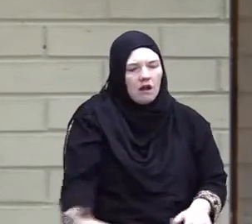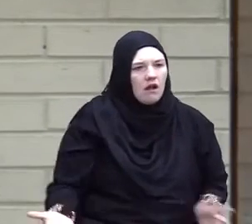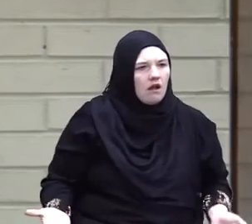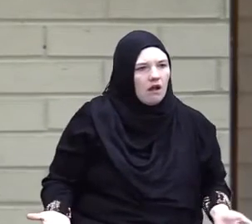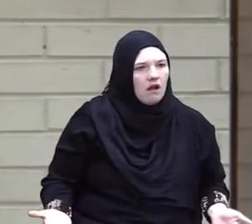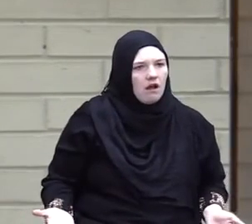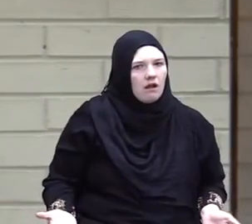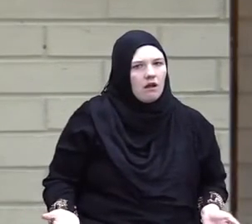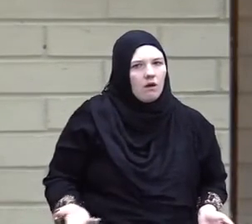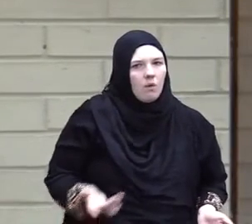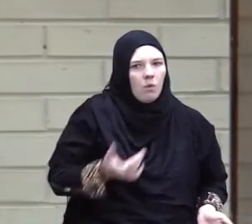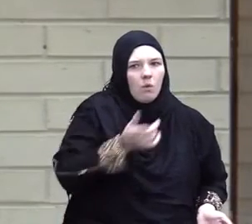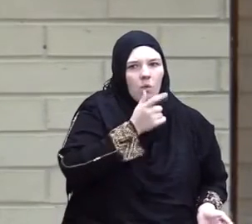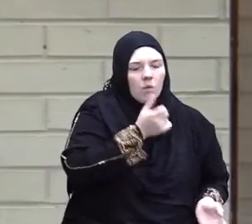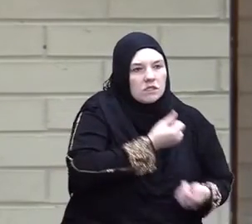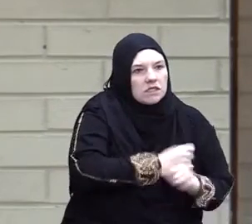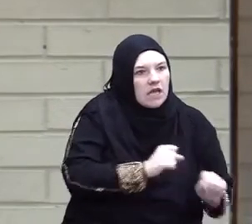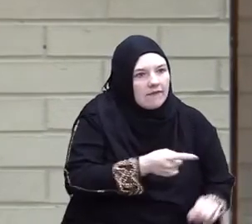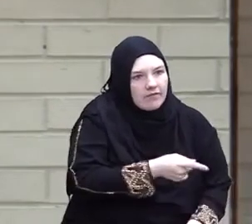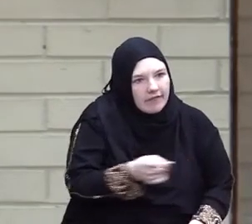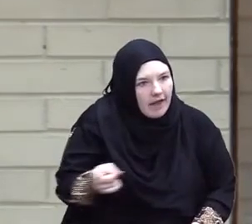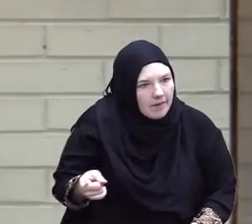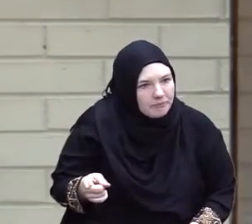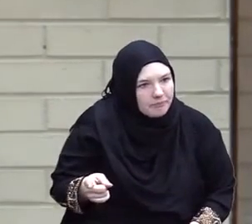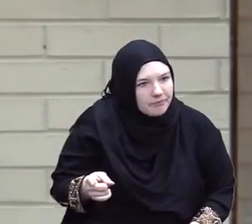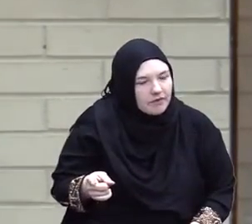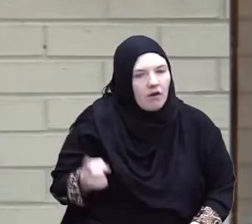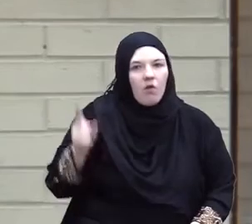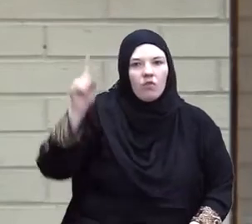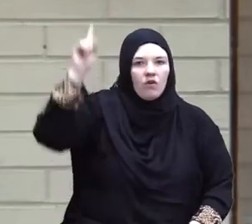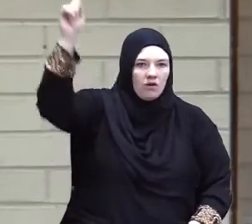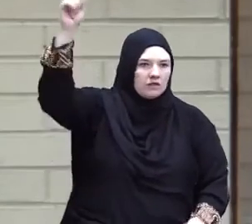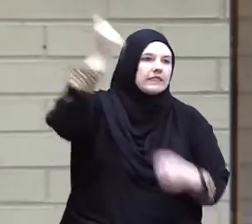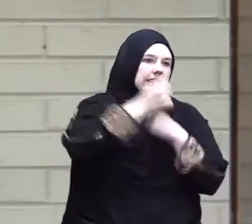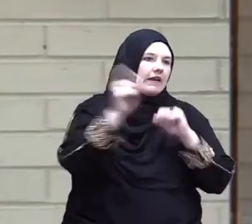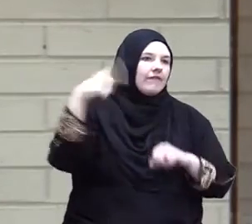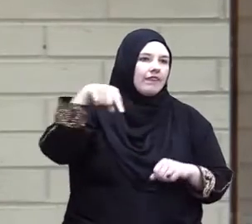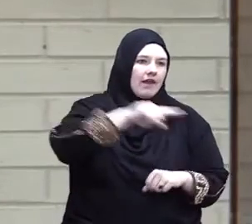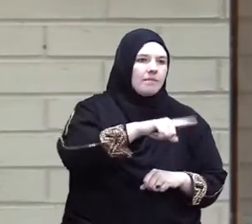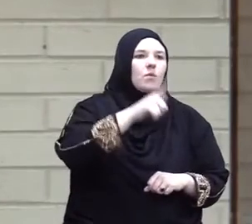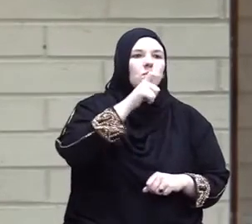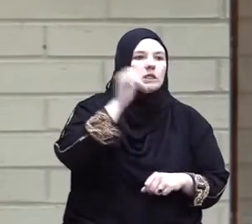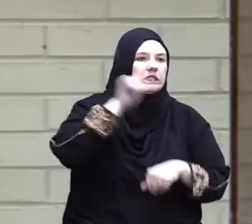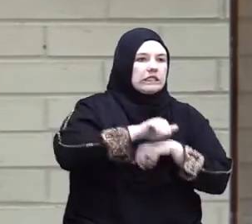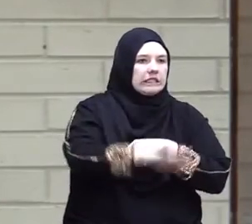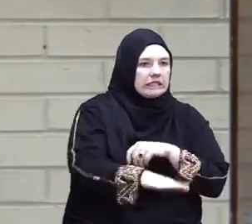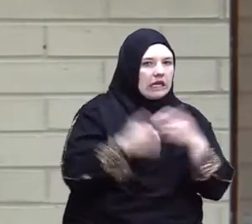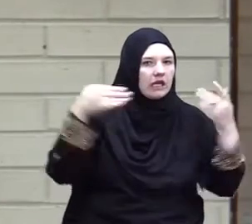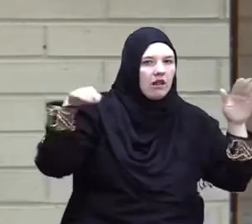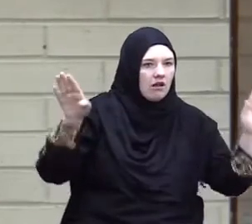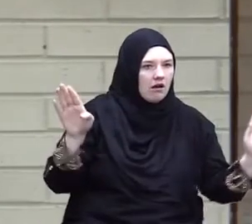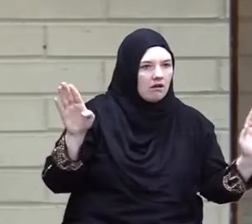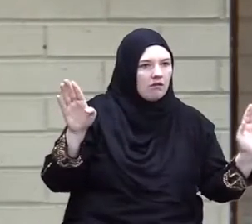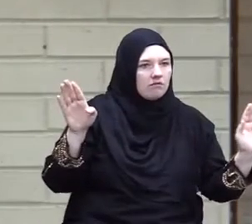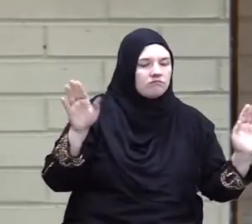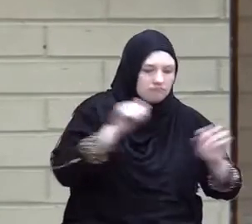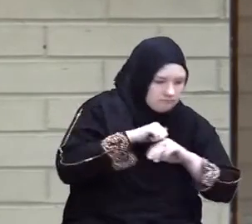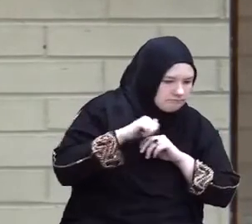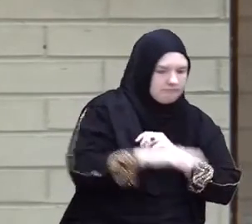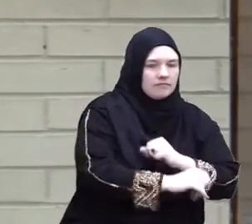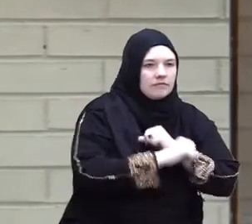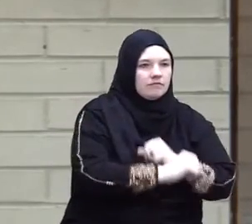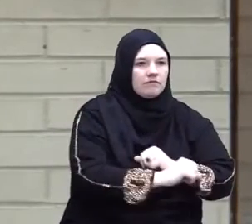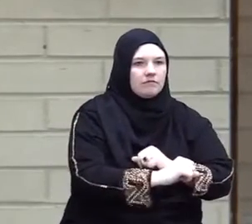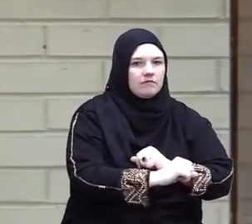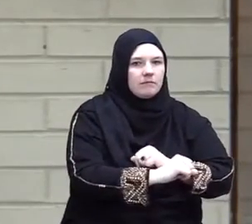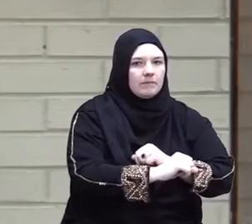Who carried them through but Allah? And who was protecting them, ahead of them and behind them,